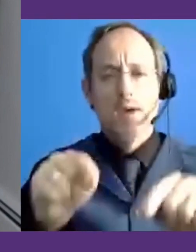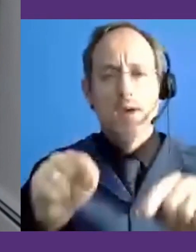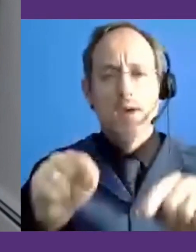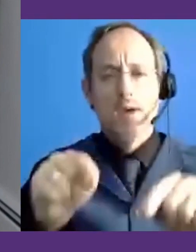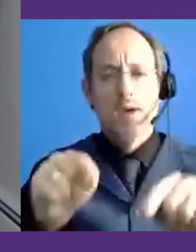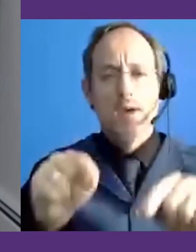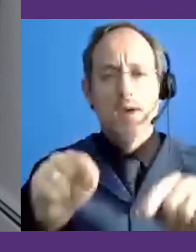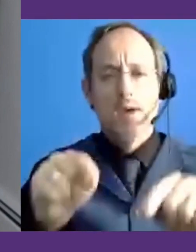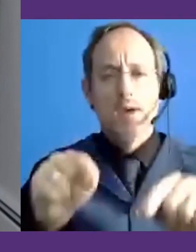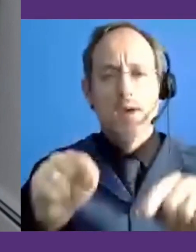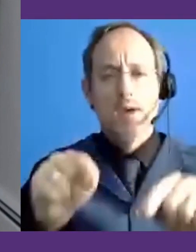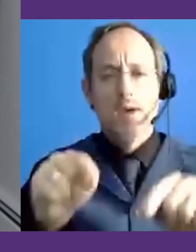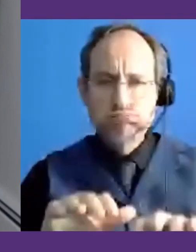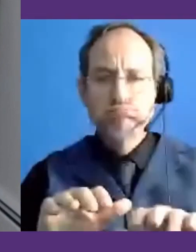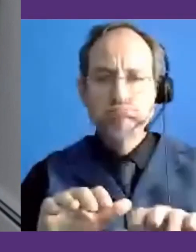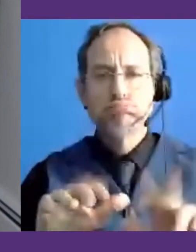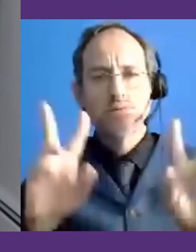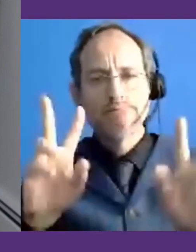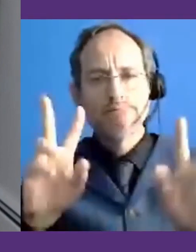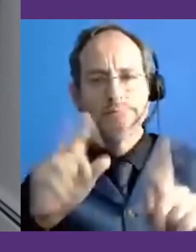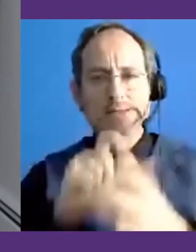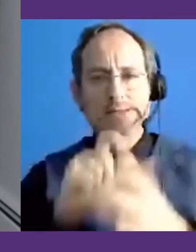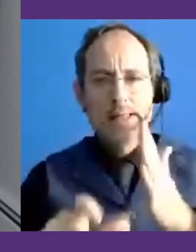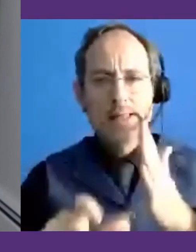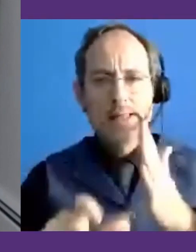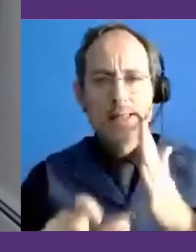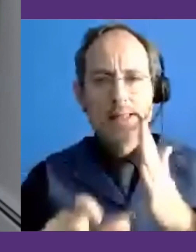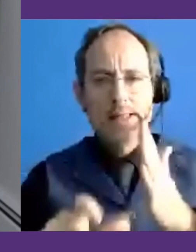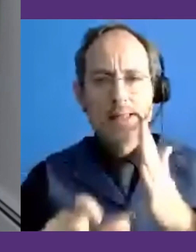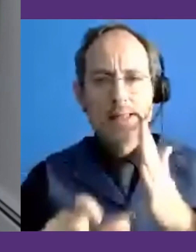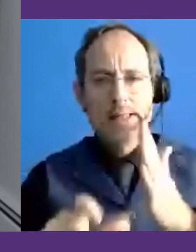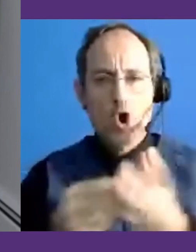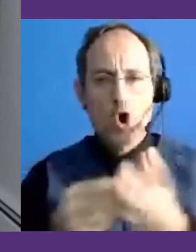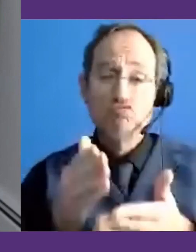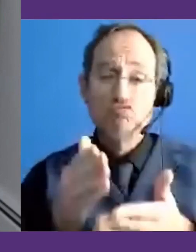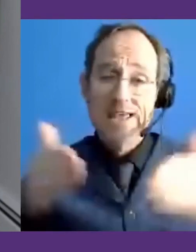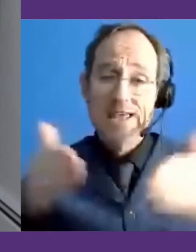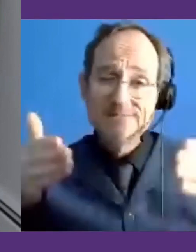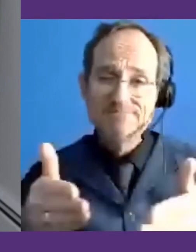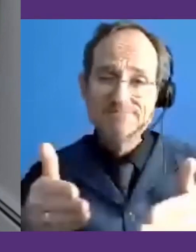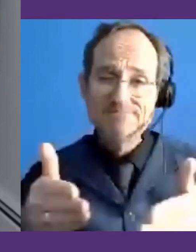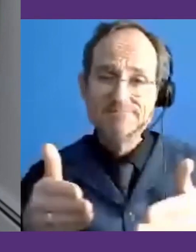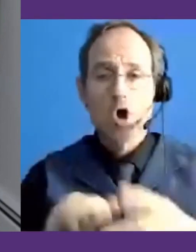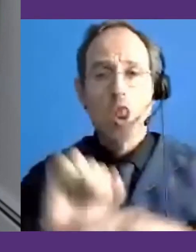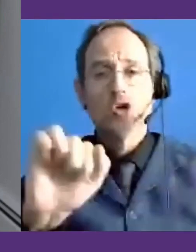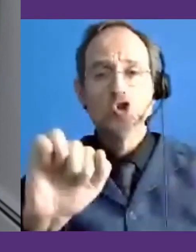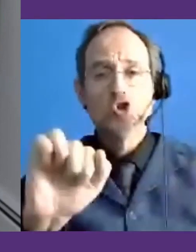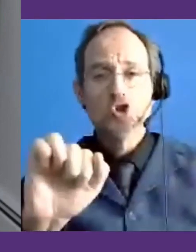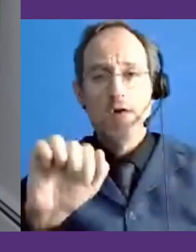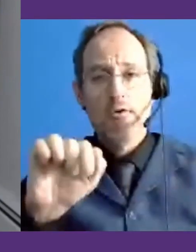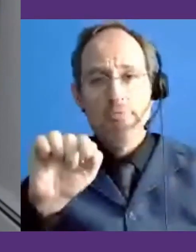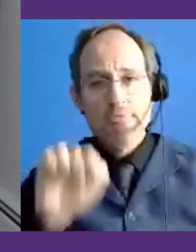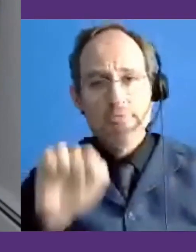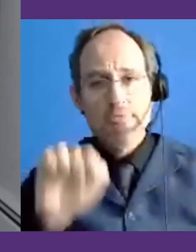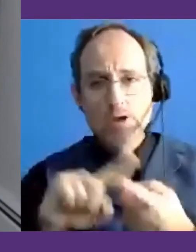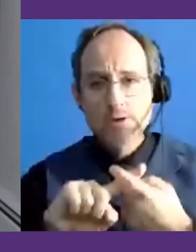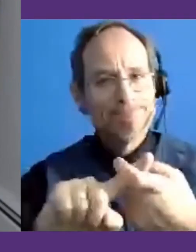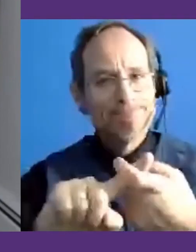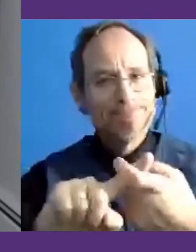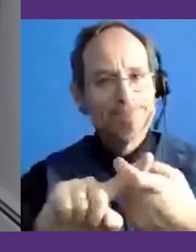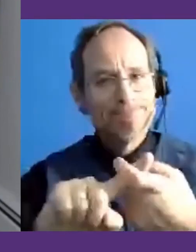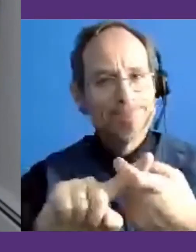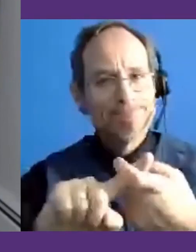focusing on it as a culture, because it's ever evolving. And I'm always trying to explore all sort of corners, whether it's